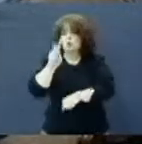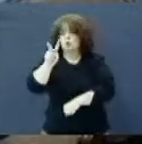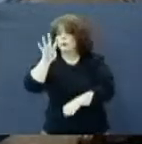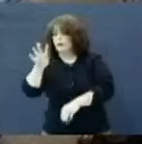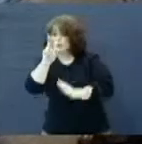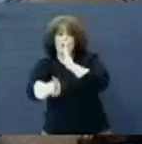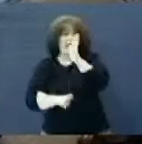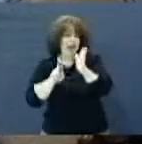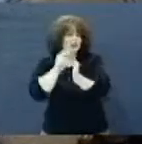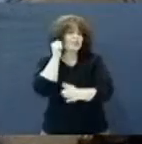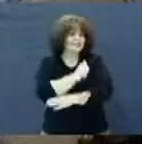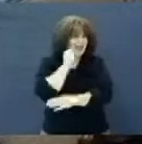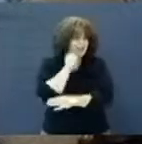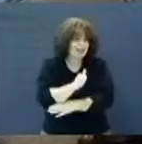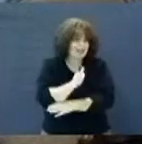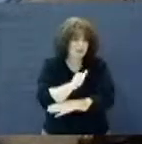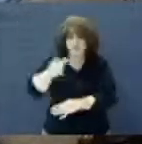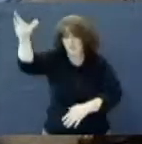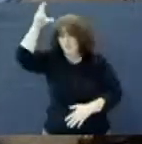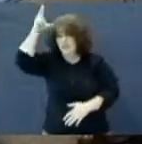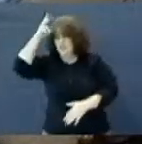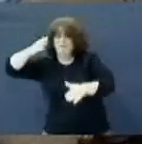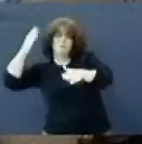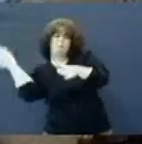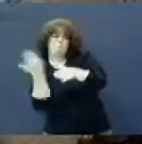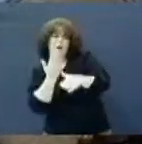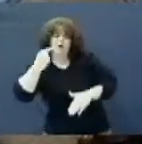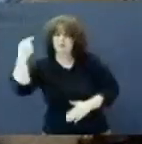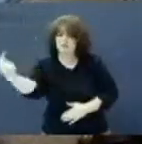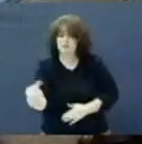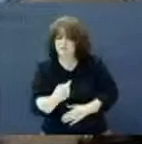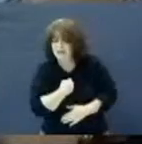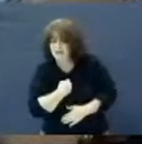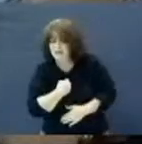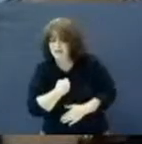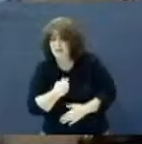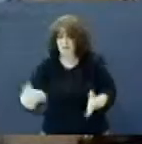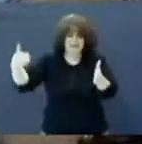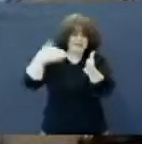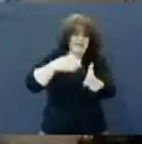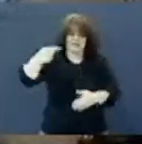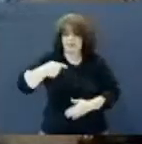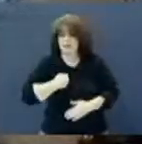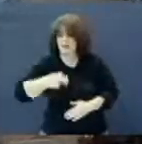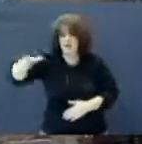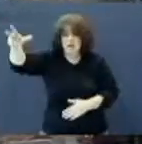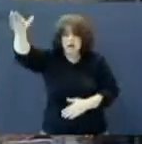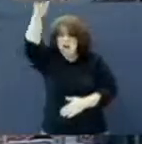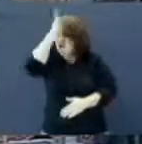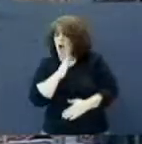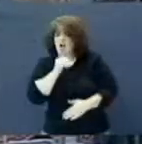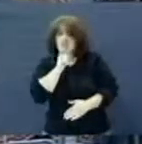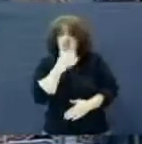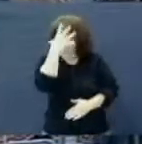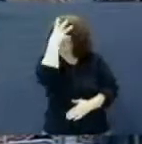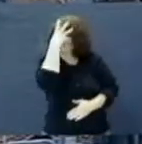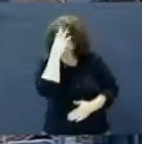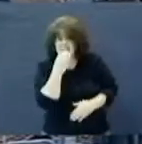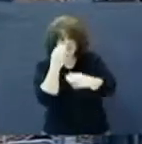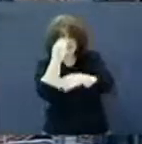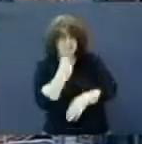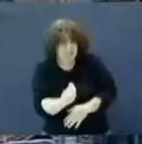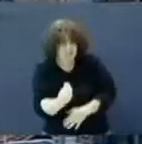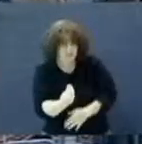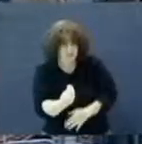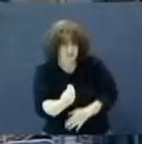when the devil oppresses me and afflicts me and comes against me, I'm glad he's not sleeping. I'm glad he's at the wheel.